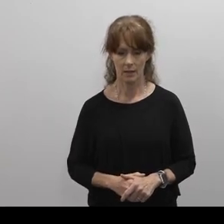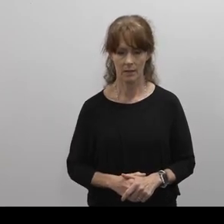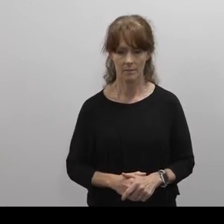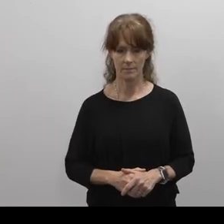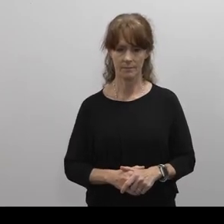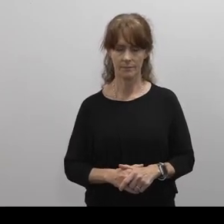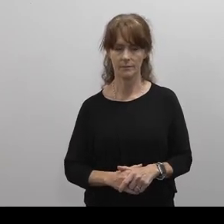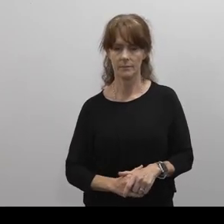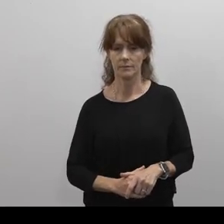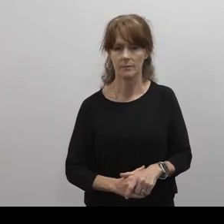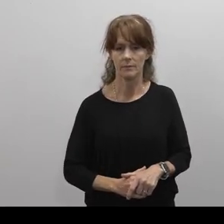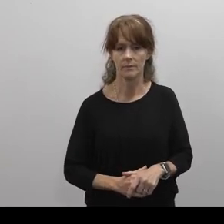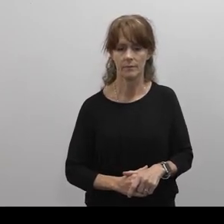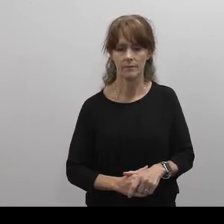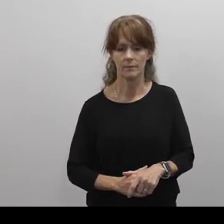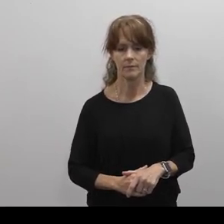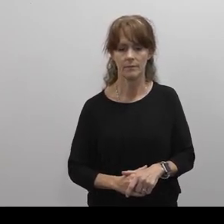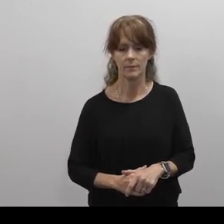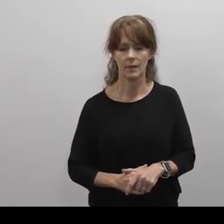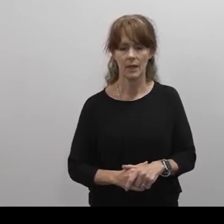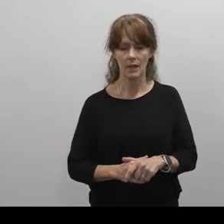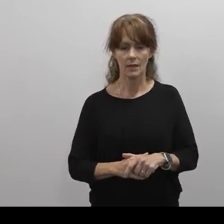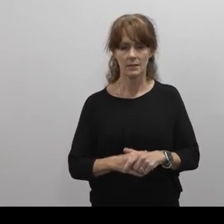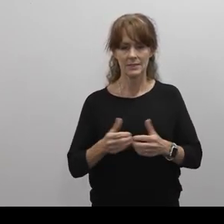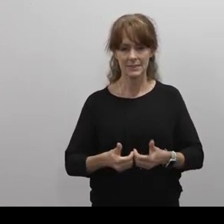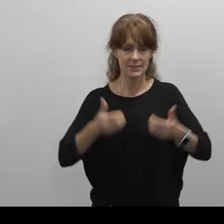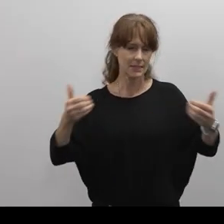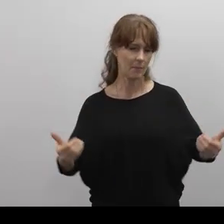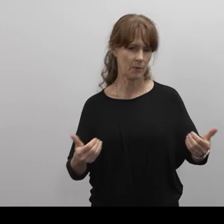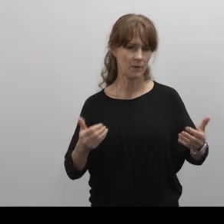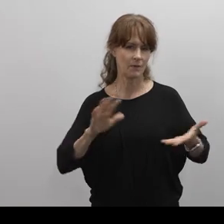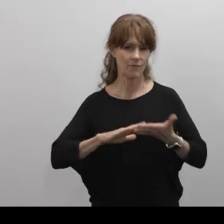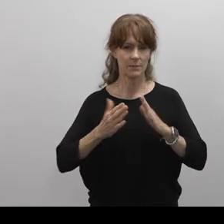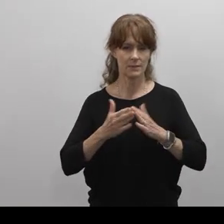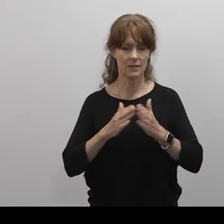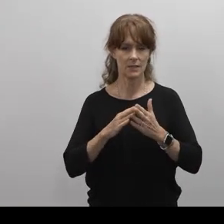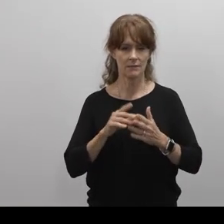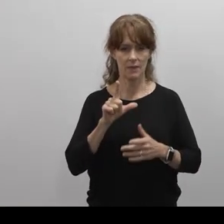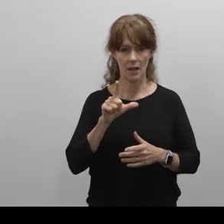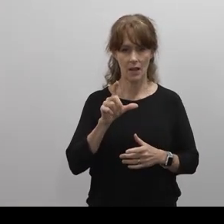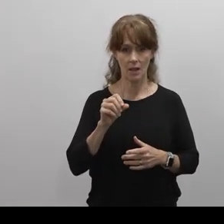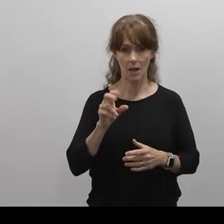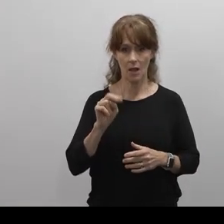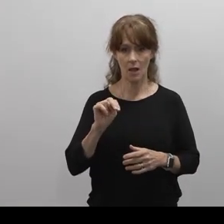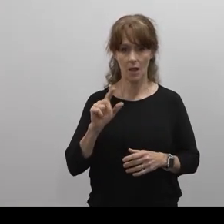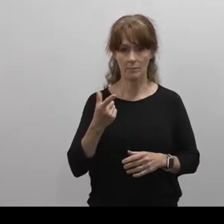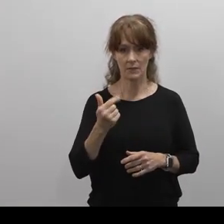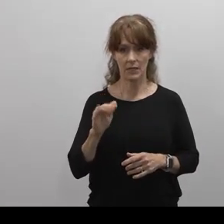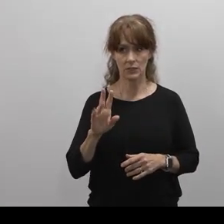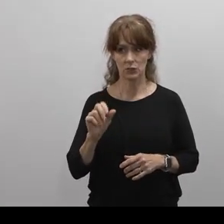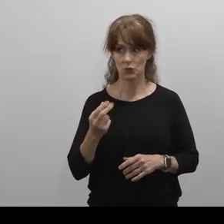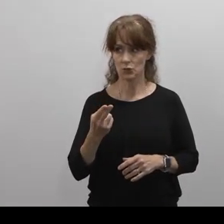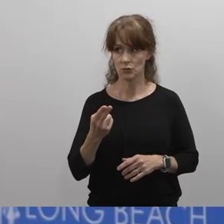Often outside of the city of Long Beach, and while when I'm here in the city,